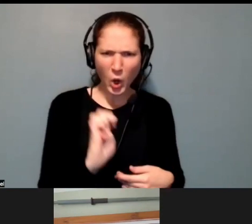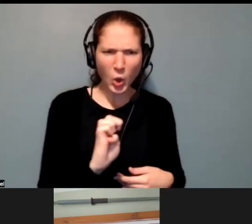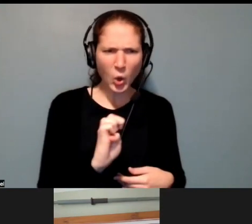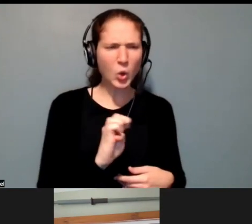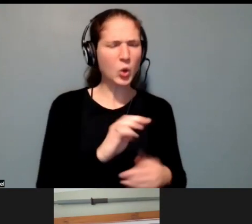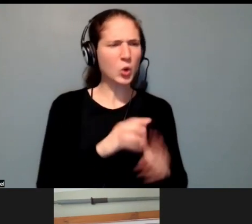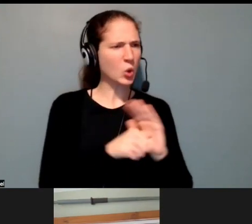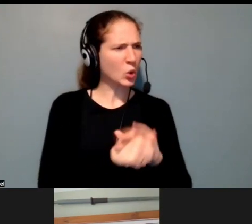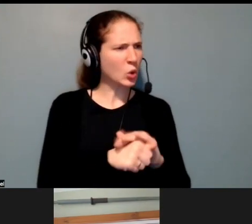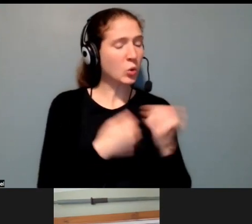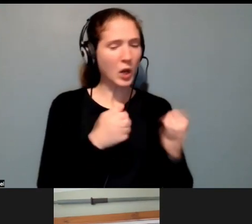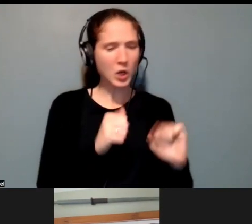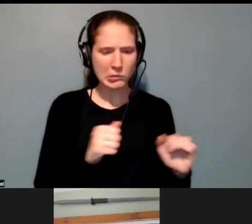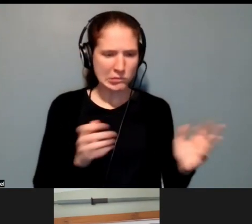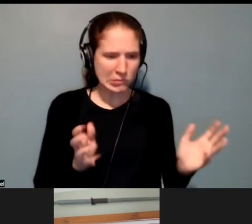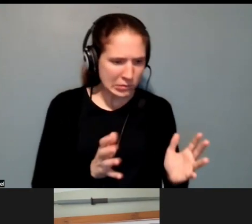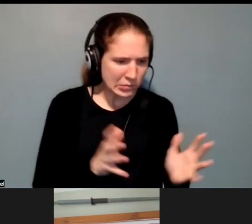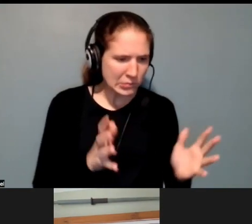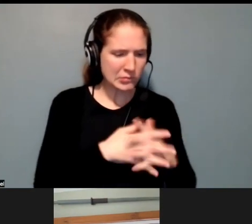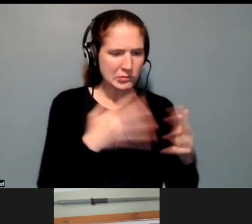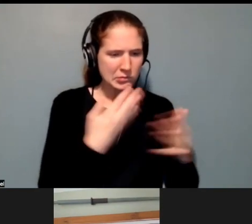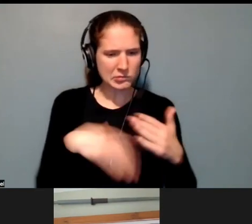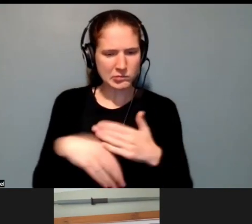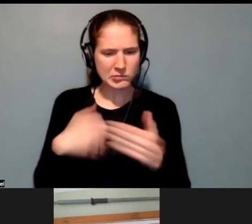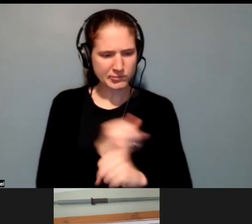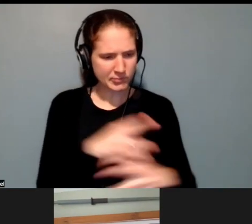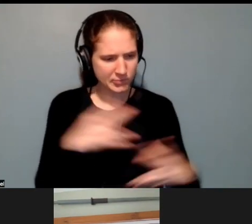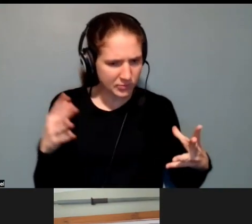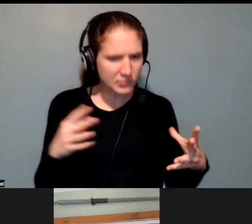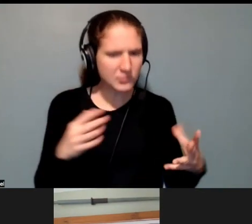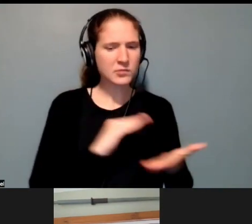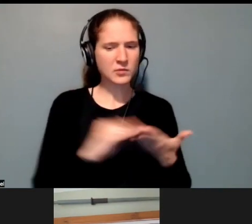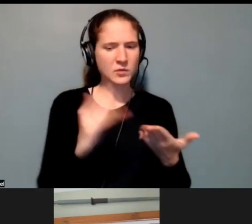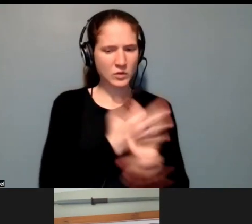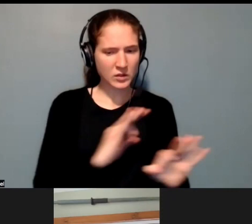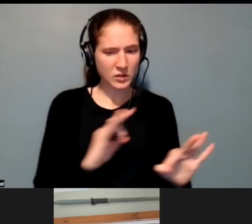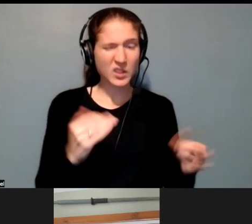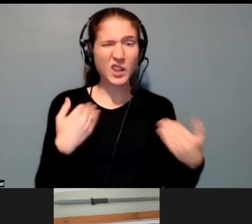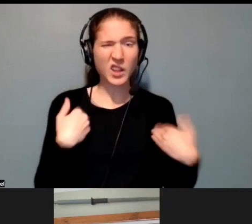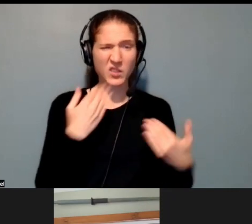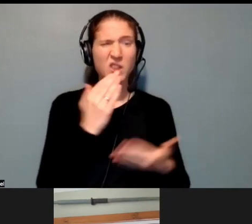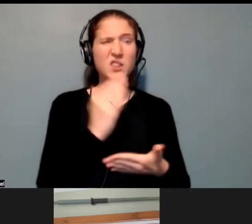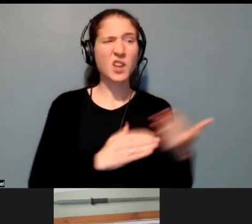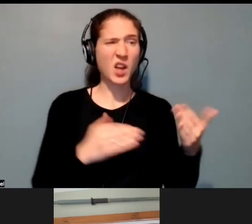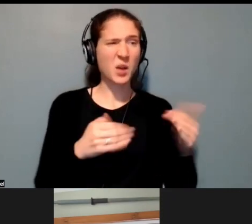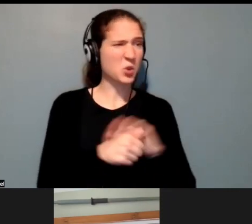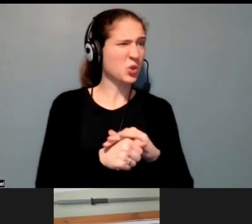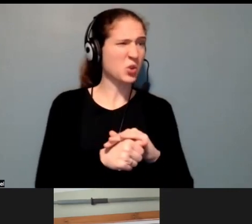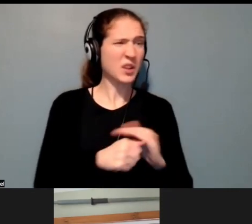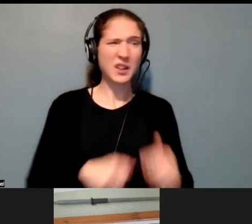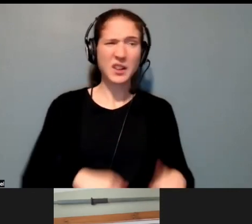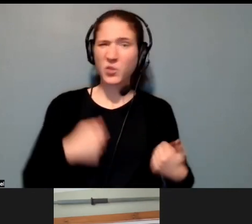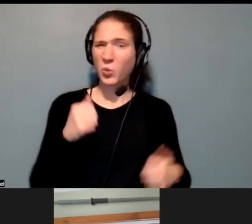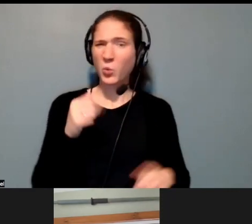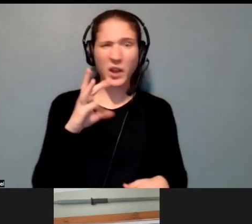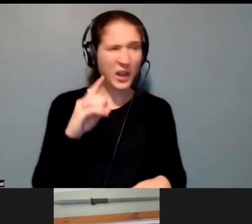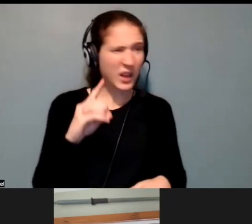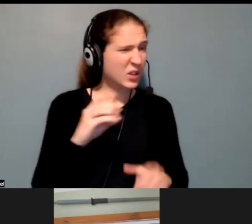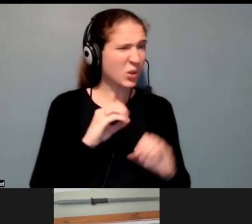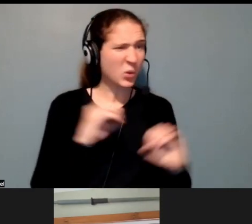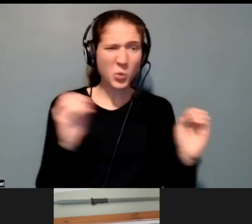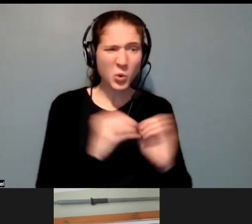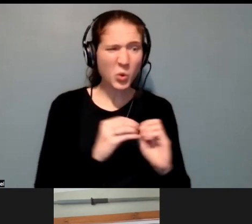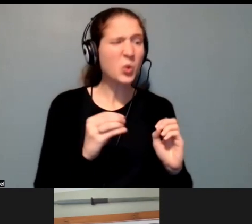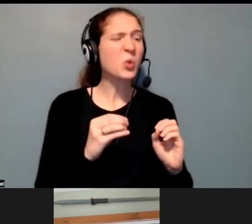trying to breed them to eventually reintroduce them to the wild. They have turtles that are extinct in the wild. So we got to do a lot of amazing things, a